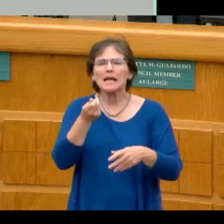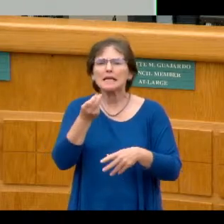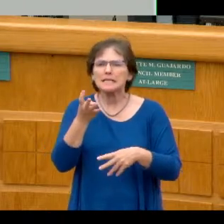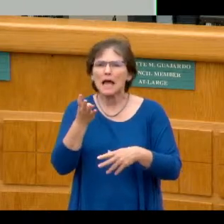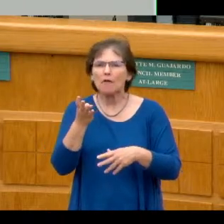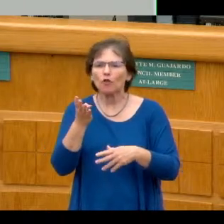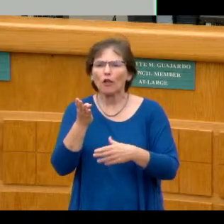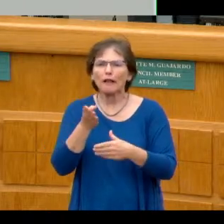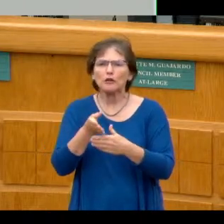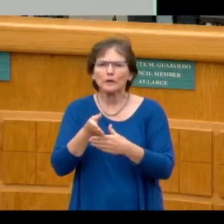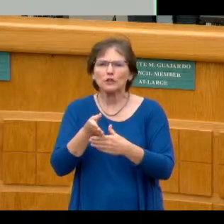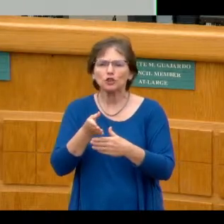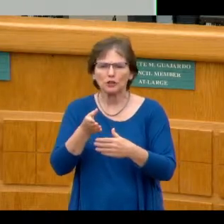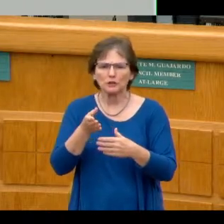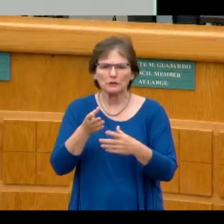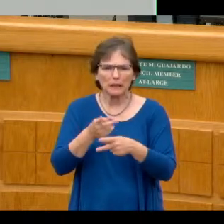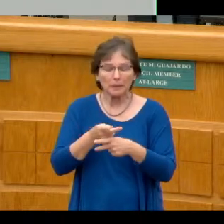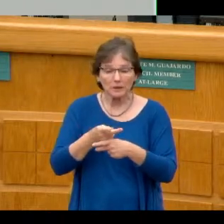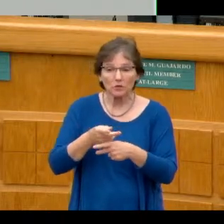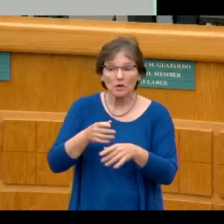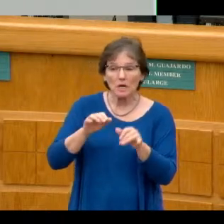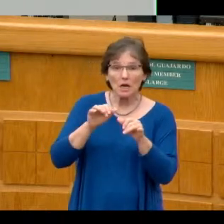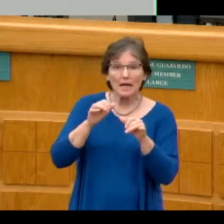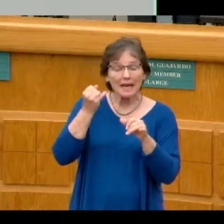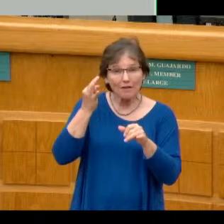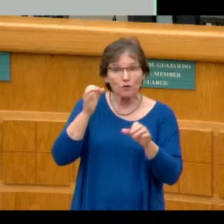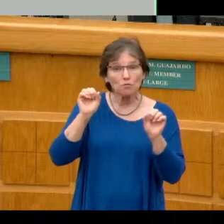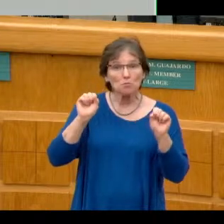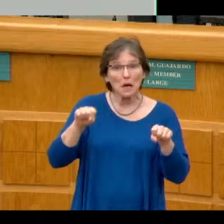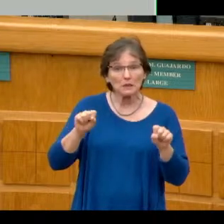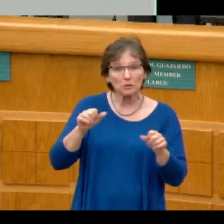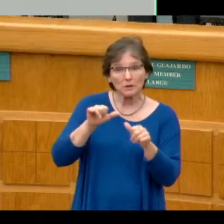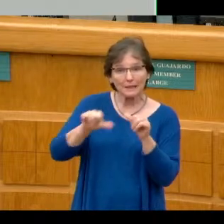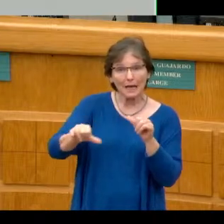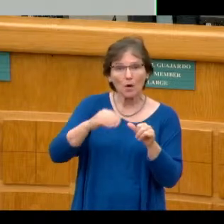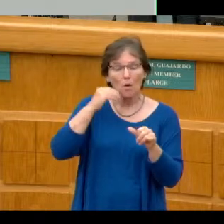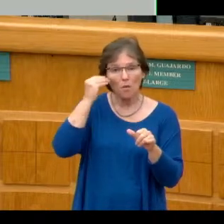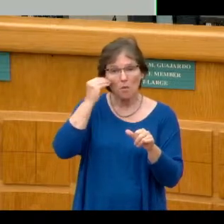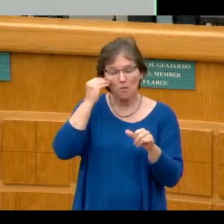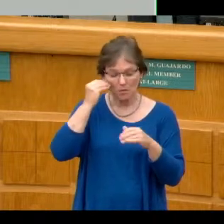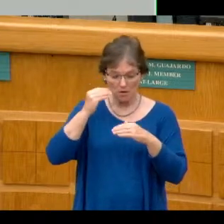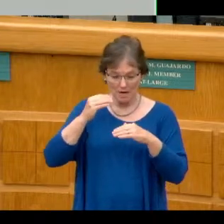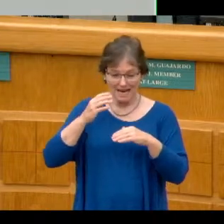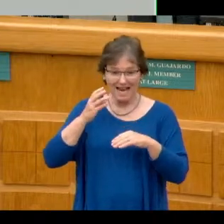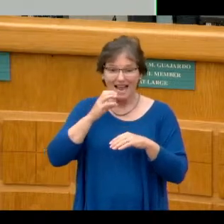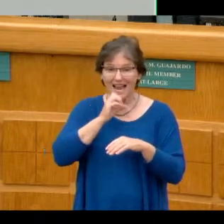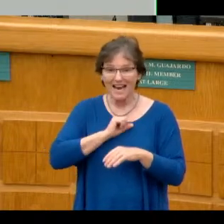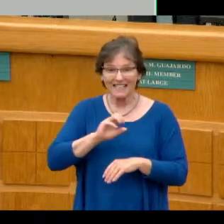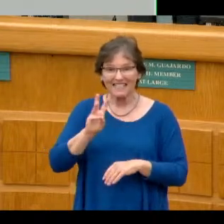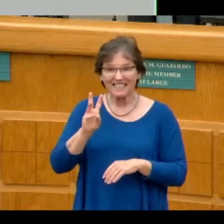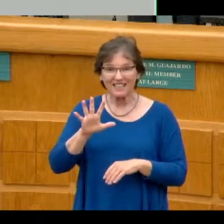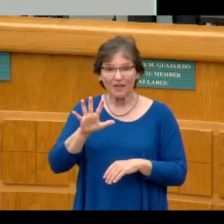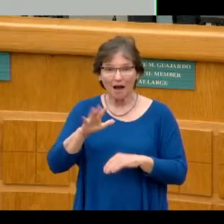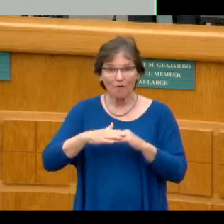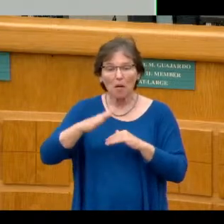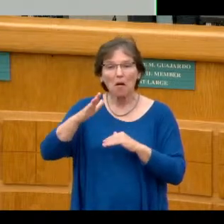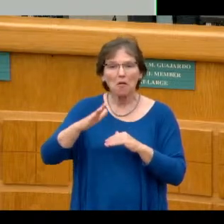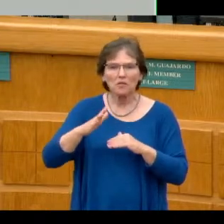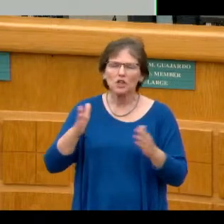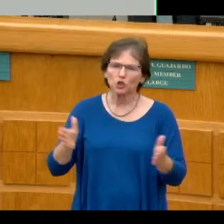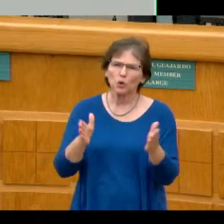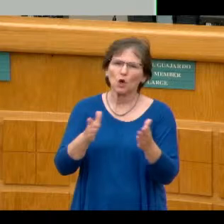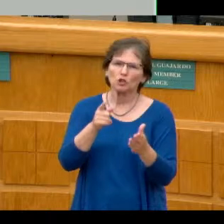the COVID-19 pandemic, as well as to help support evidence-based decision-making. What this means just means that we look at what's